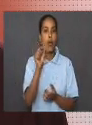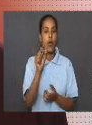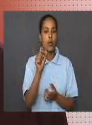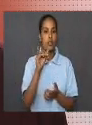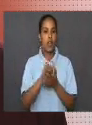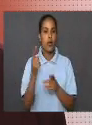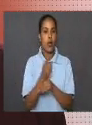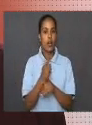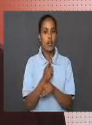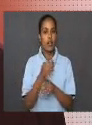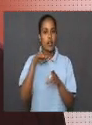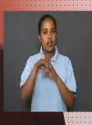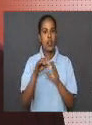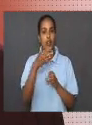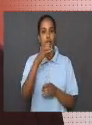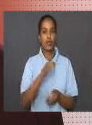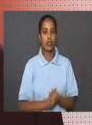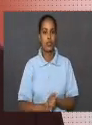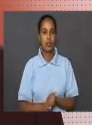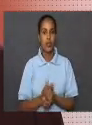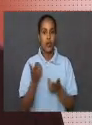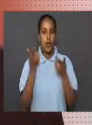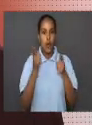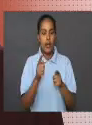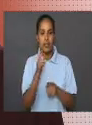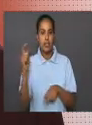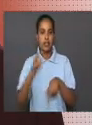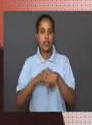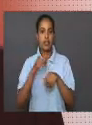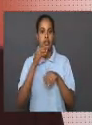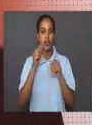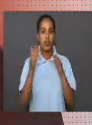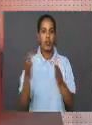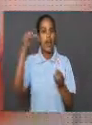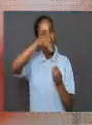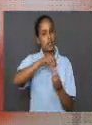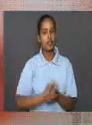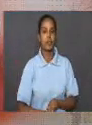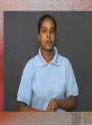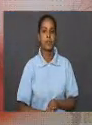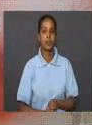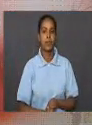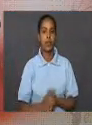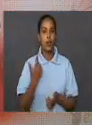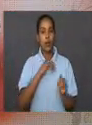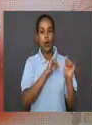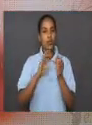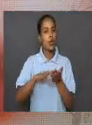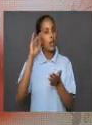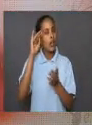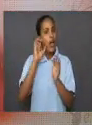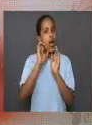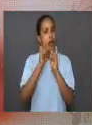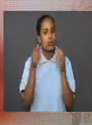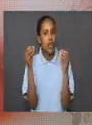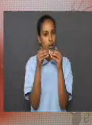that occurs in a solution when certain solutes are added. We also learned how